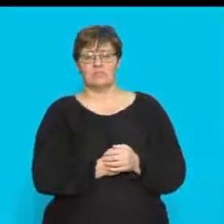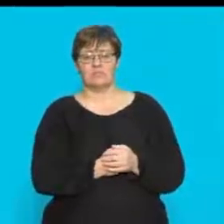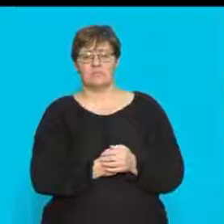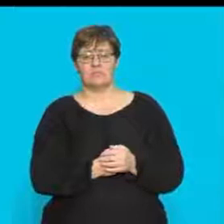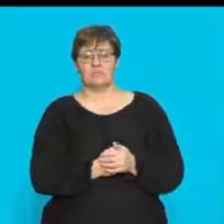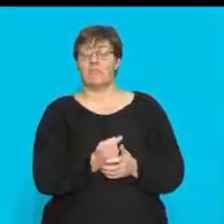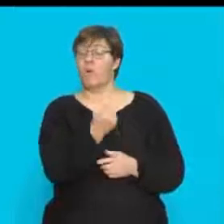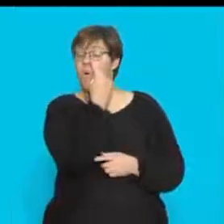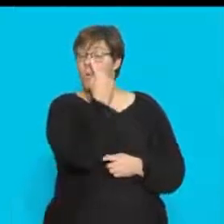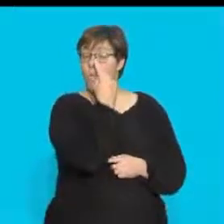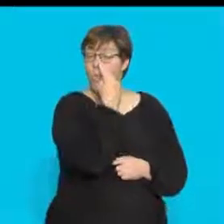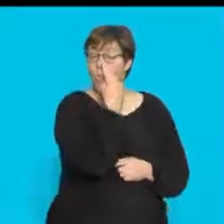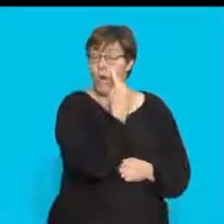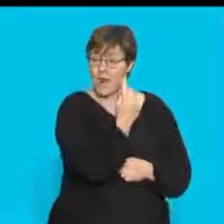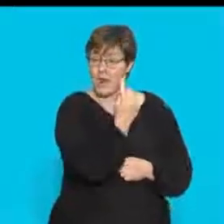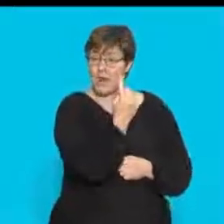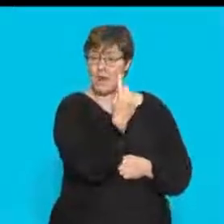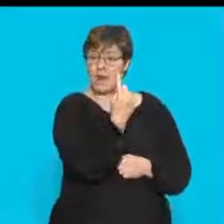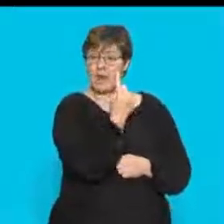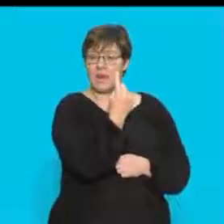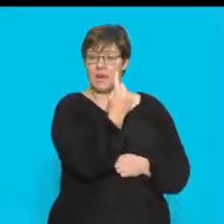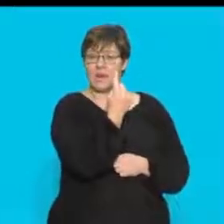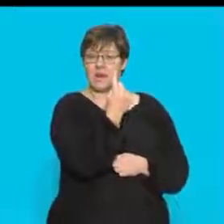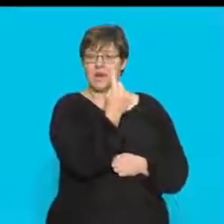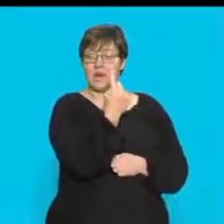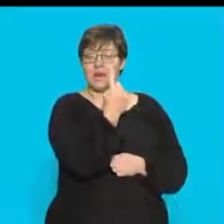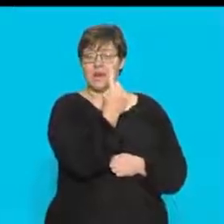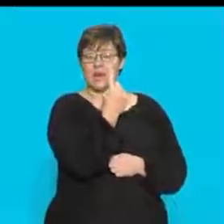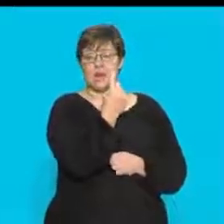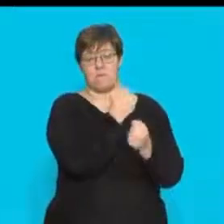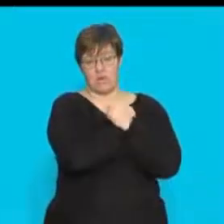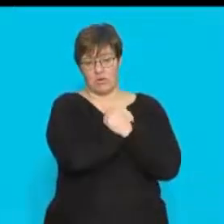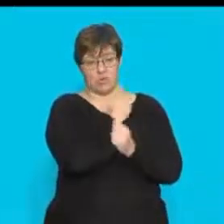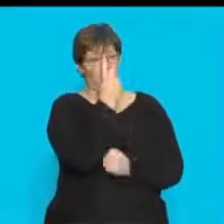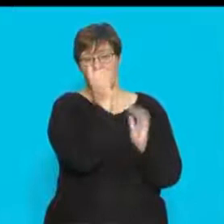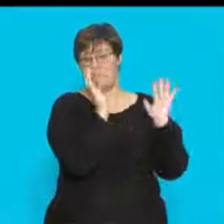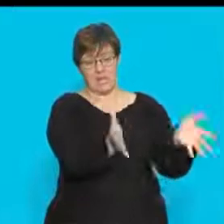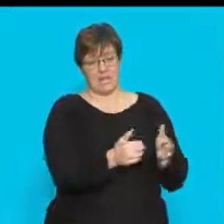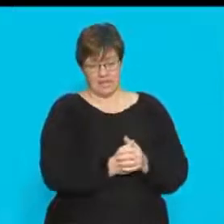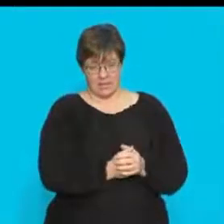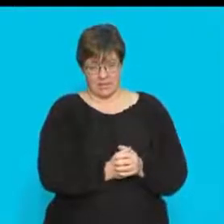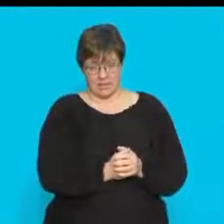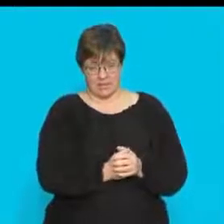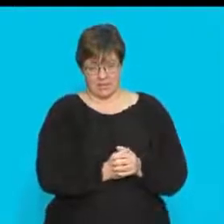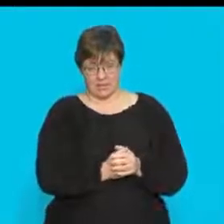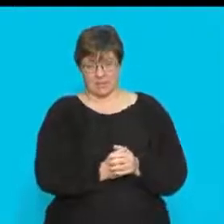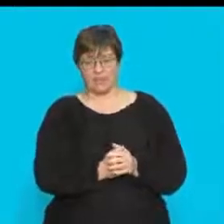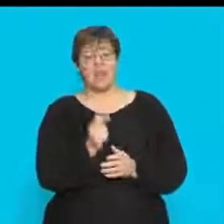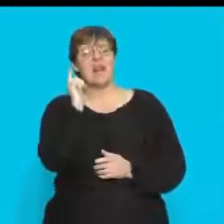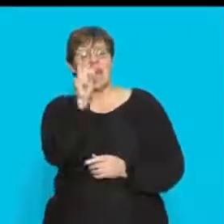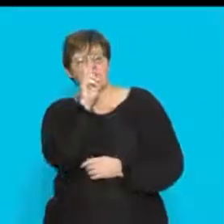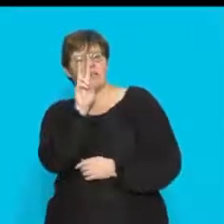one, there is only one parent. Now, the lesson that we are going to look